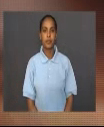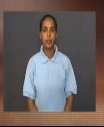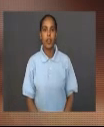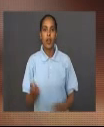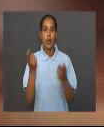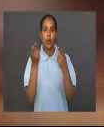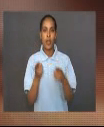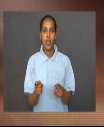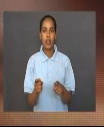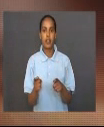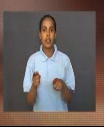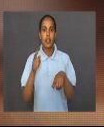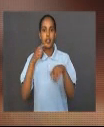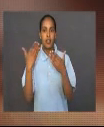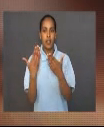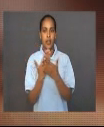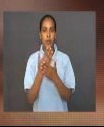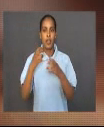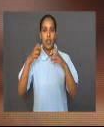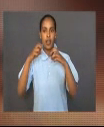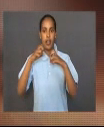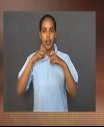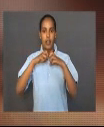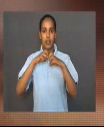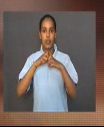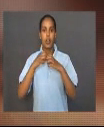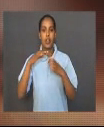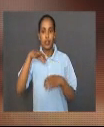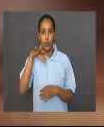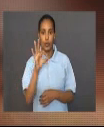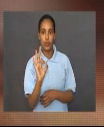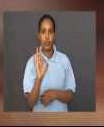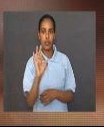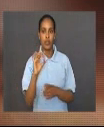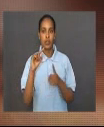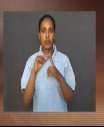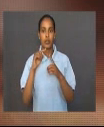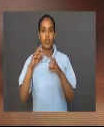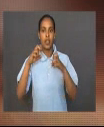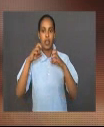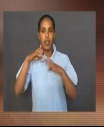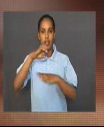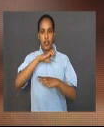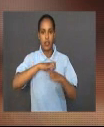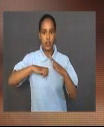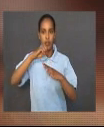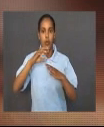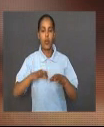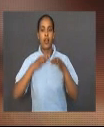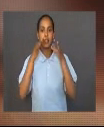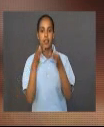When new electrons are introduced to the electrolytic